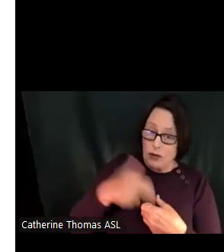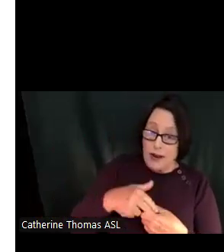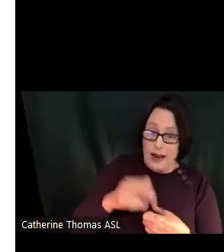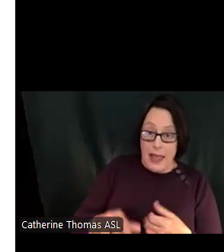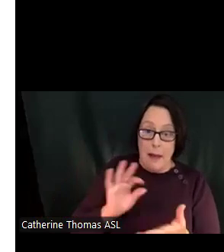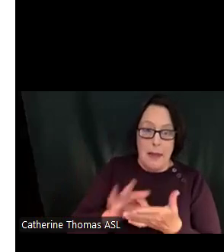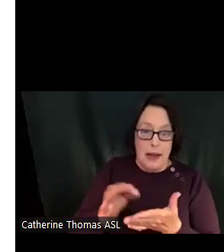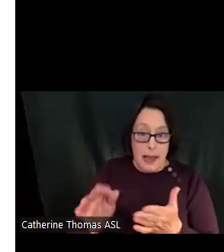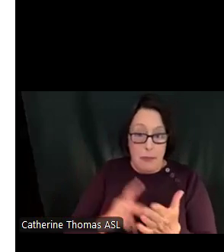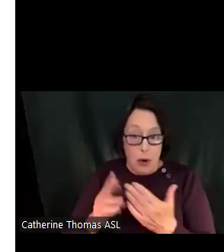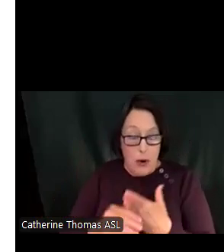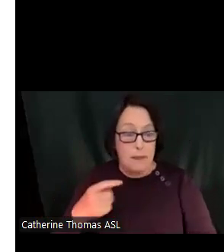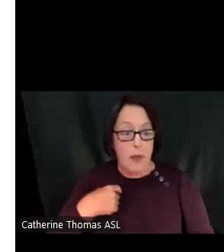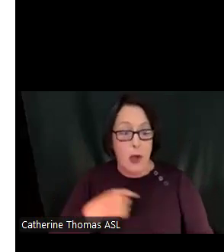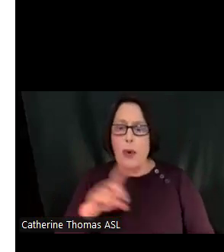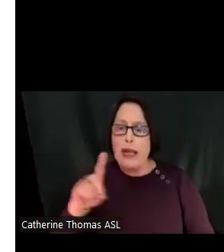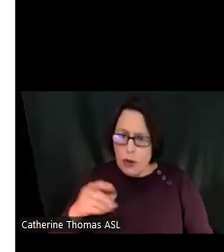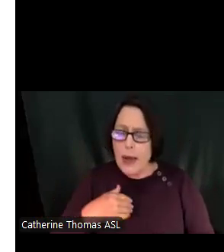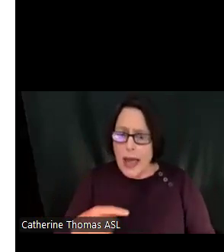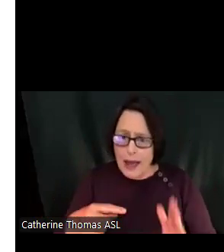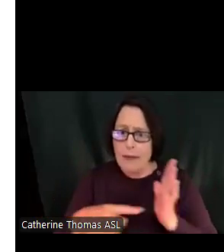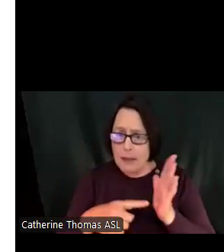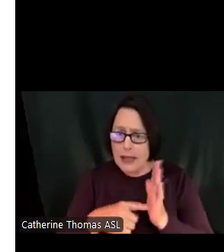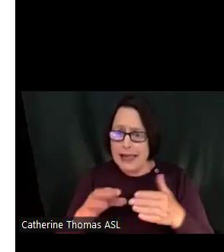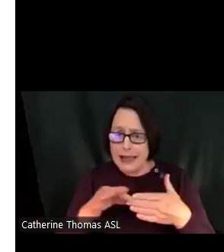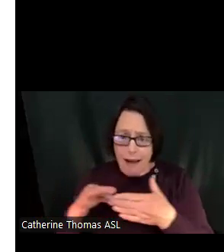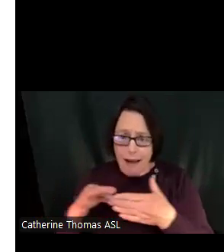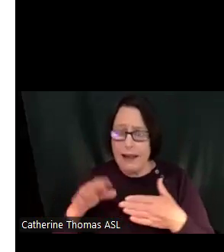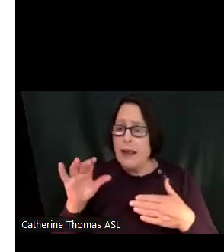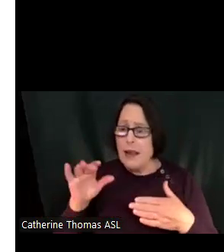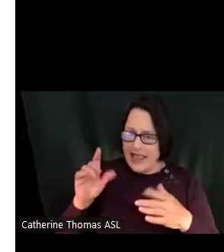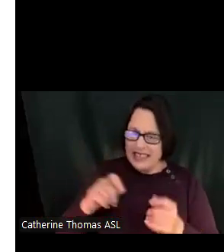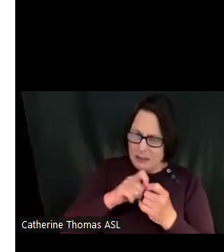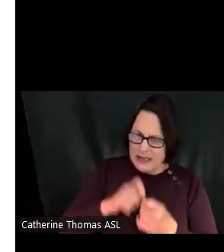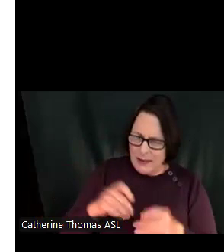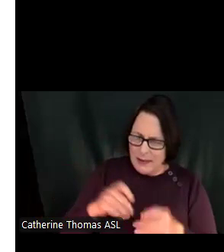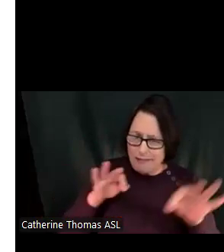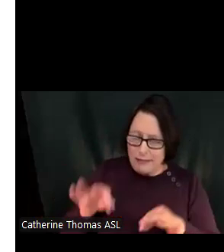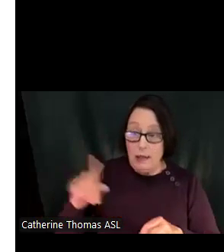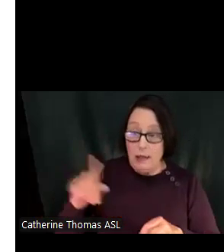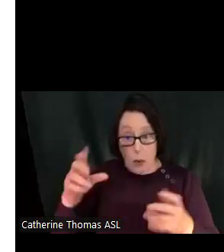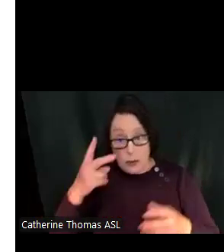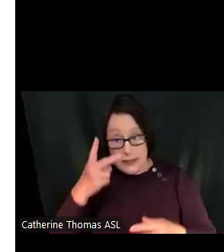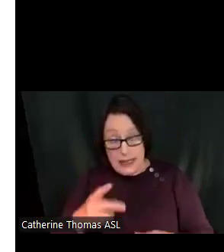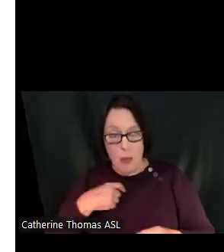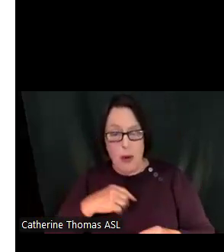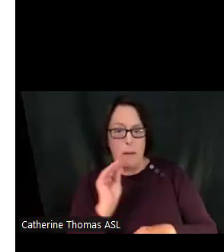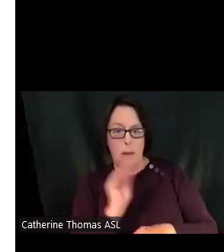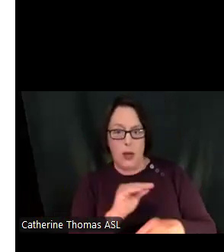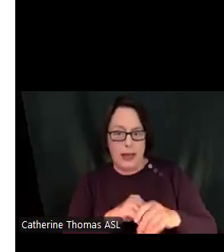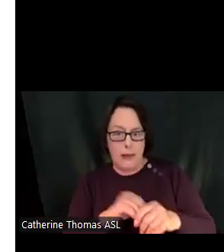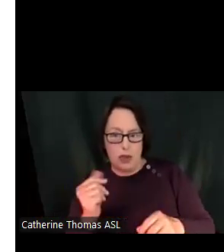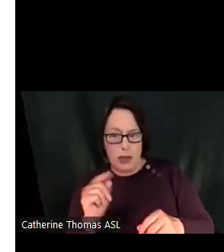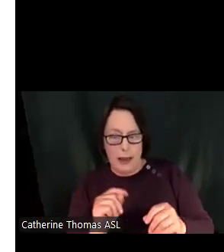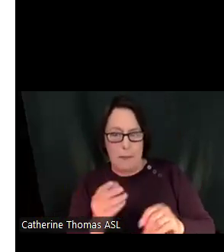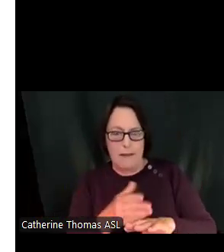do have a specific program billing guide. If you want more details, you can take a look at that, and we'll drop that in the chat for you before